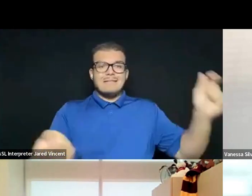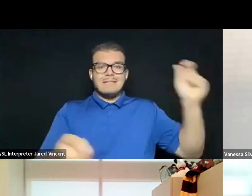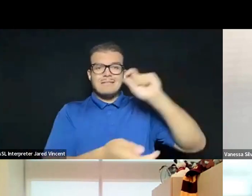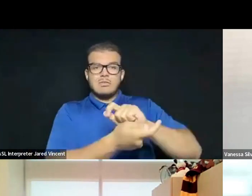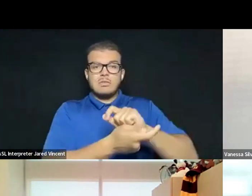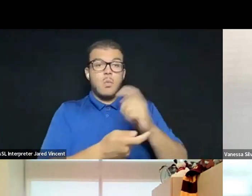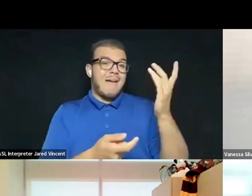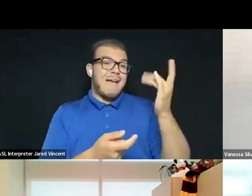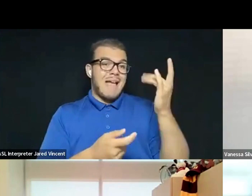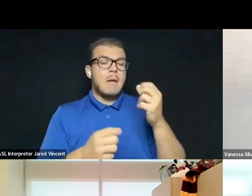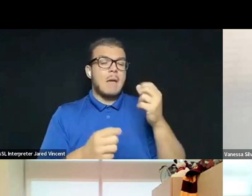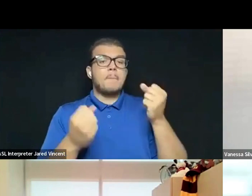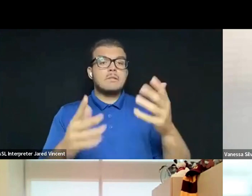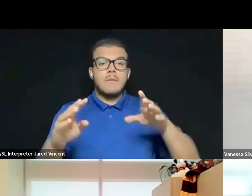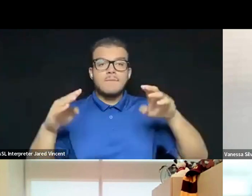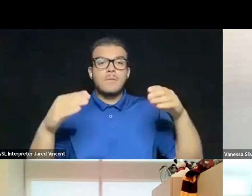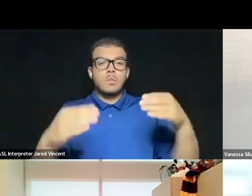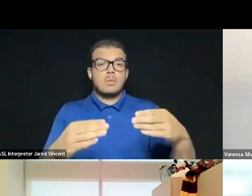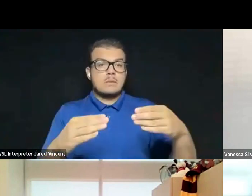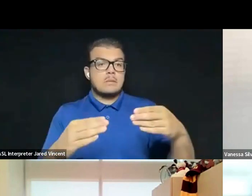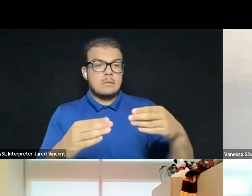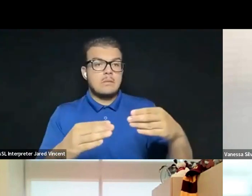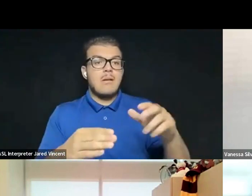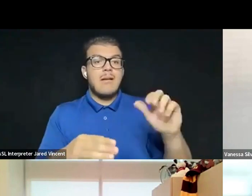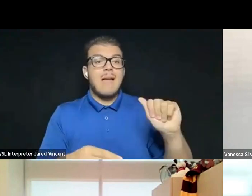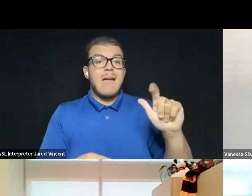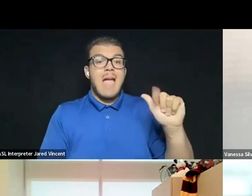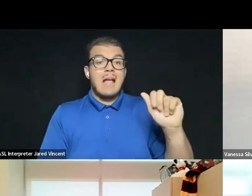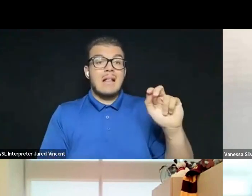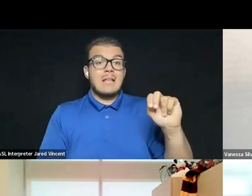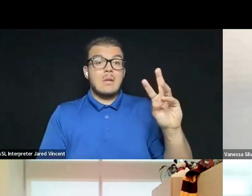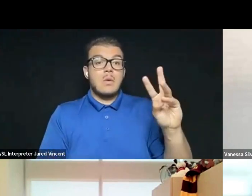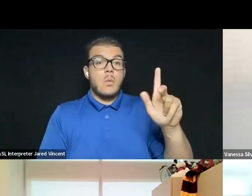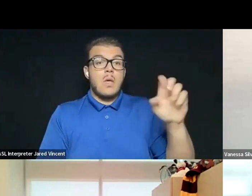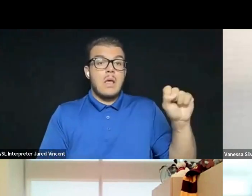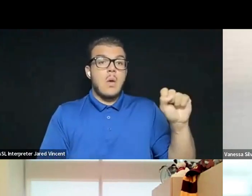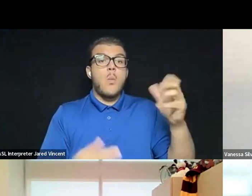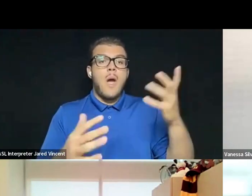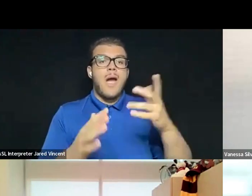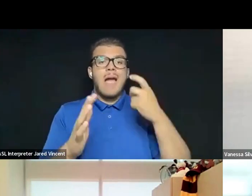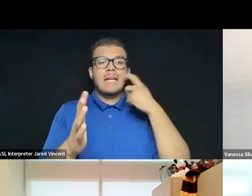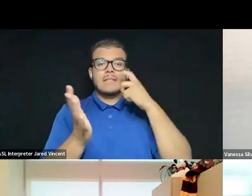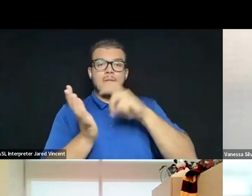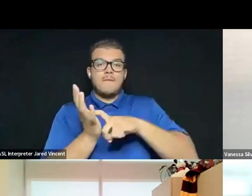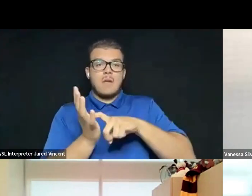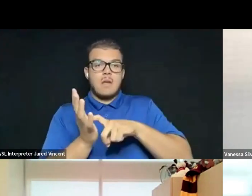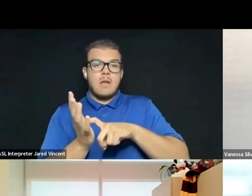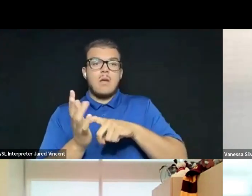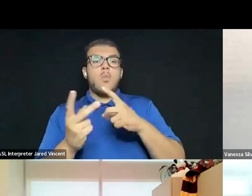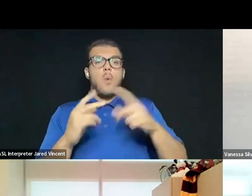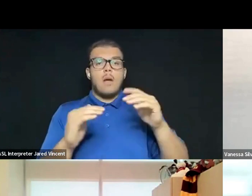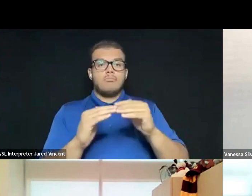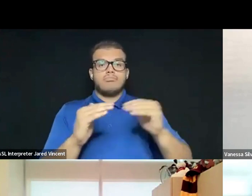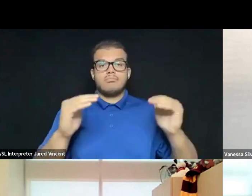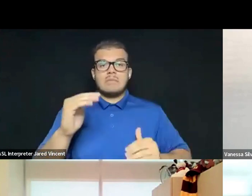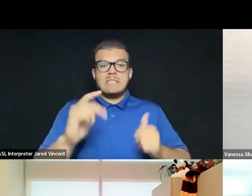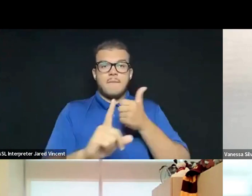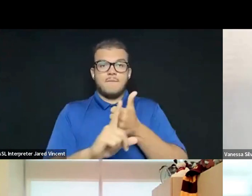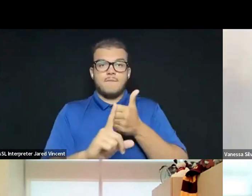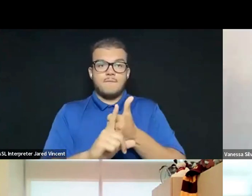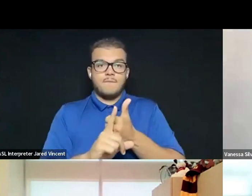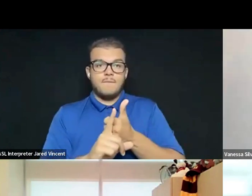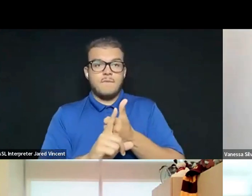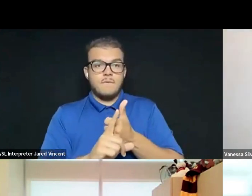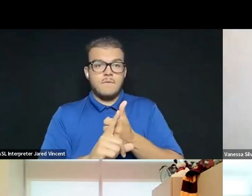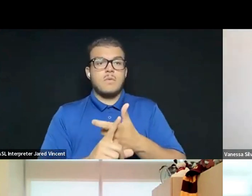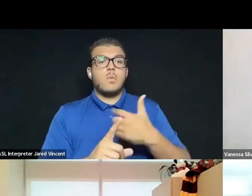lot of focus had been, as Alan Wells was talking about, on just identifying what the disparities were. And so we